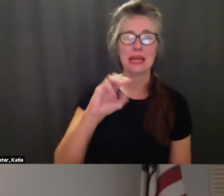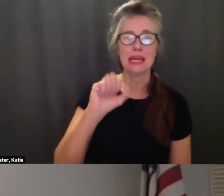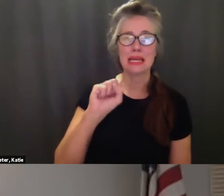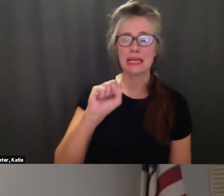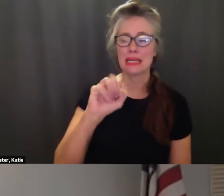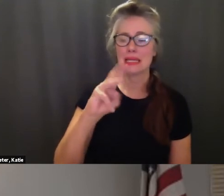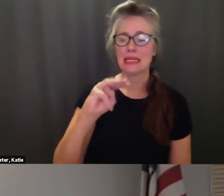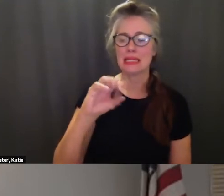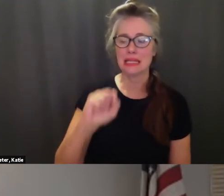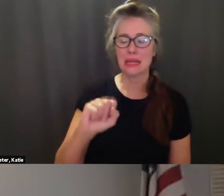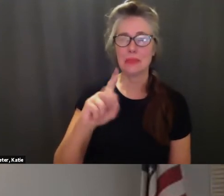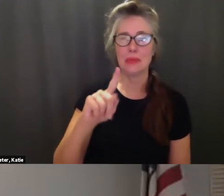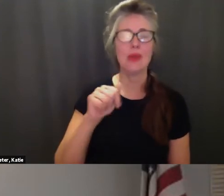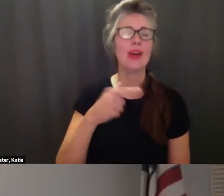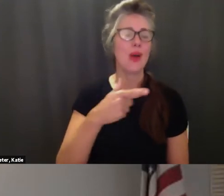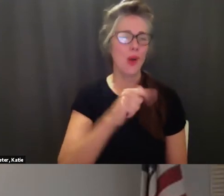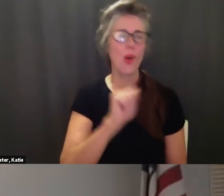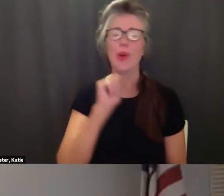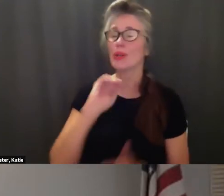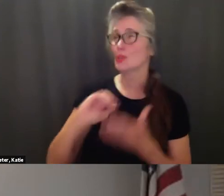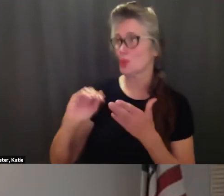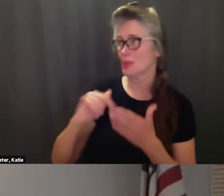She is my sister board member, so okay.